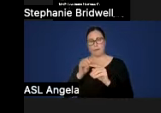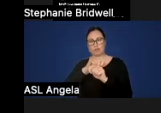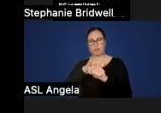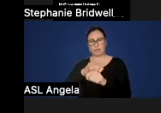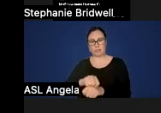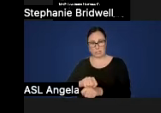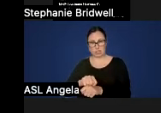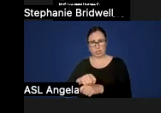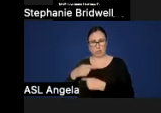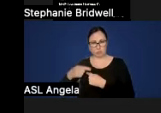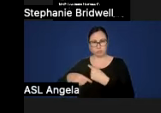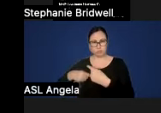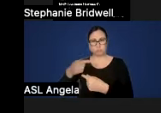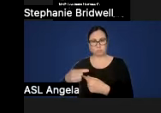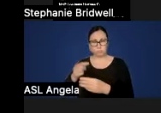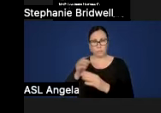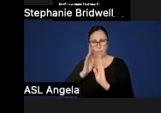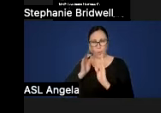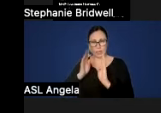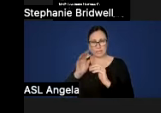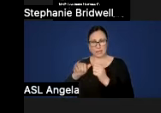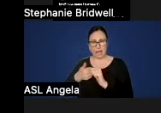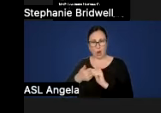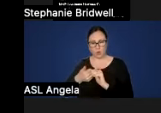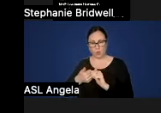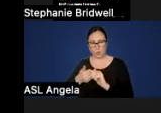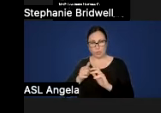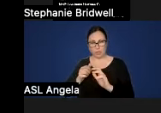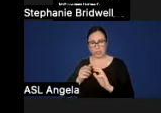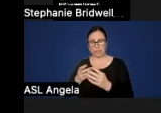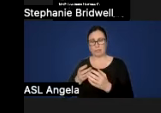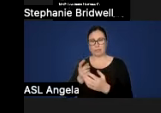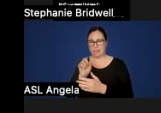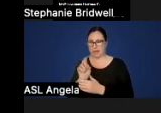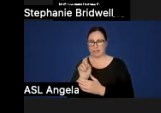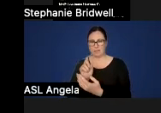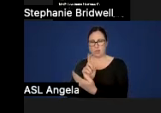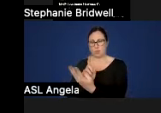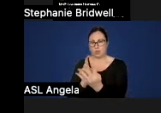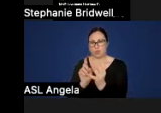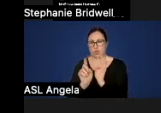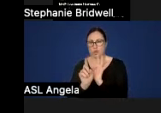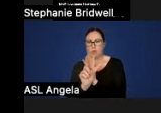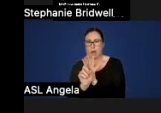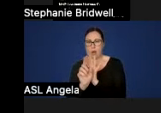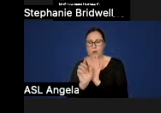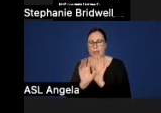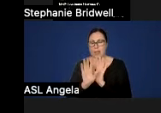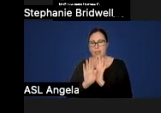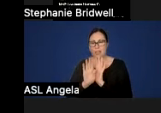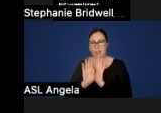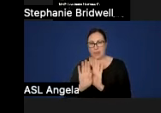how do we circle around that individual and their family and their support systems? Yes, victim